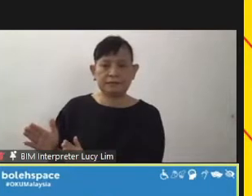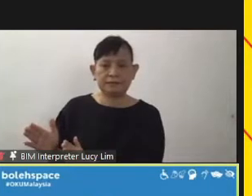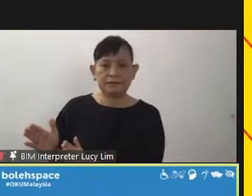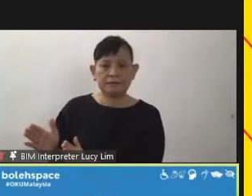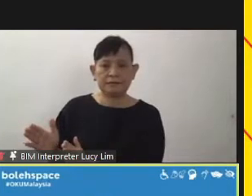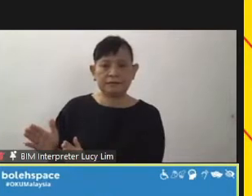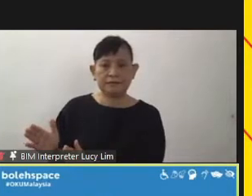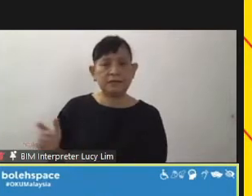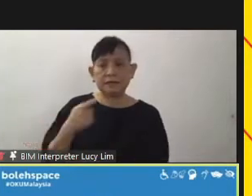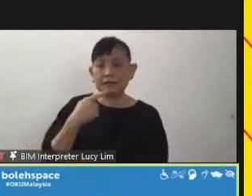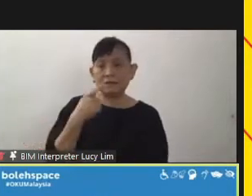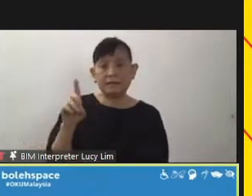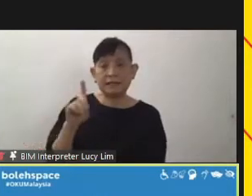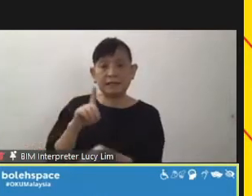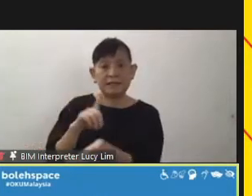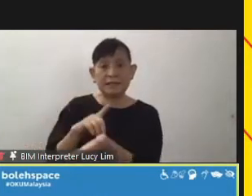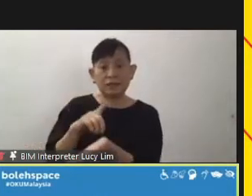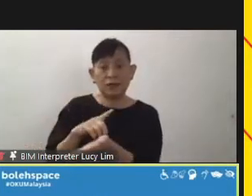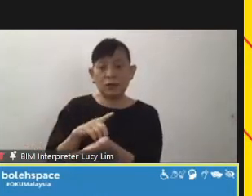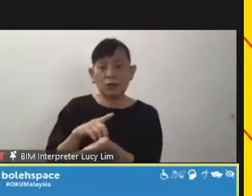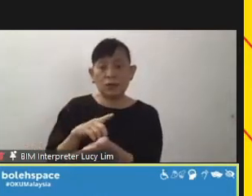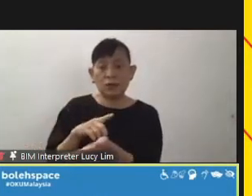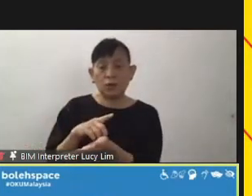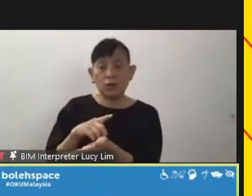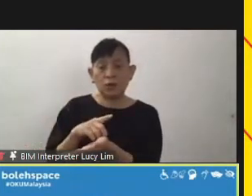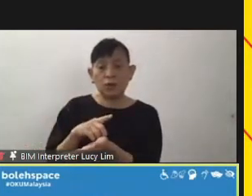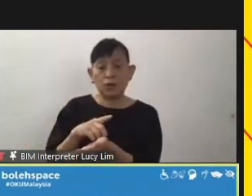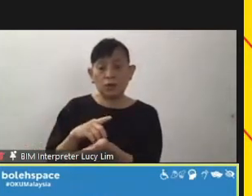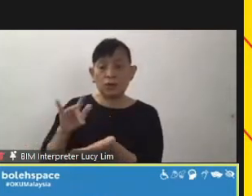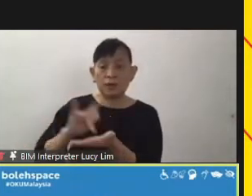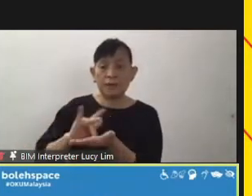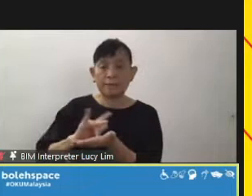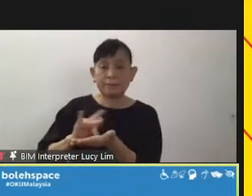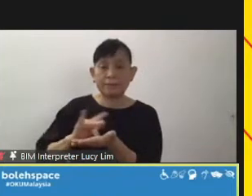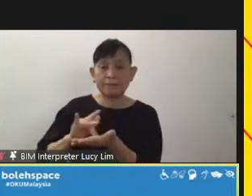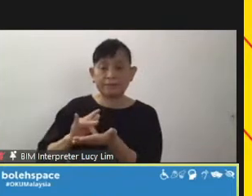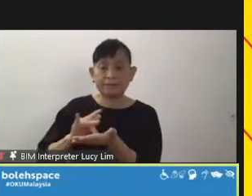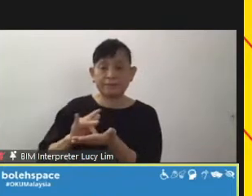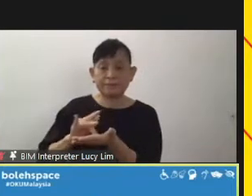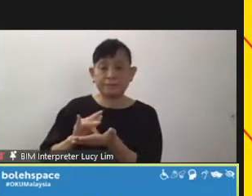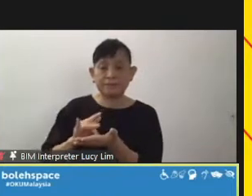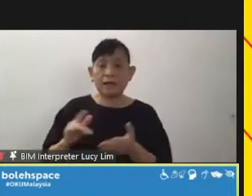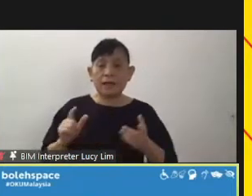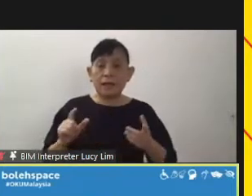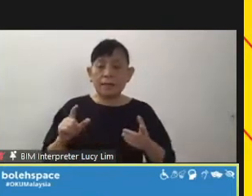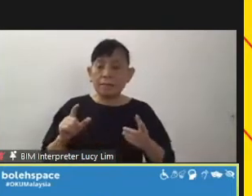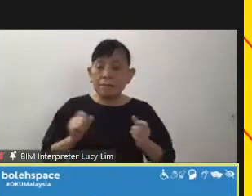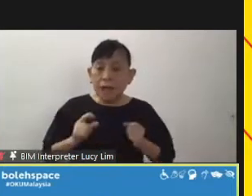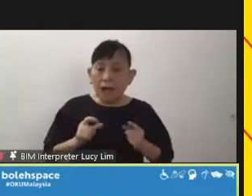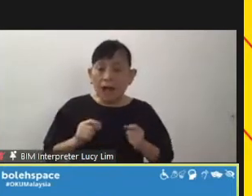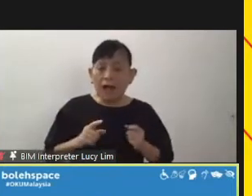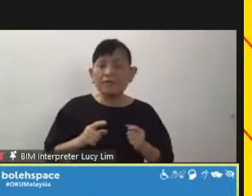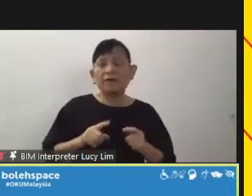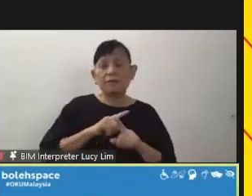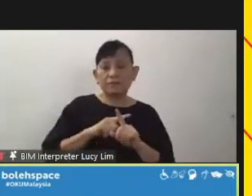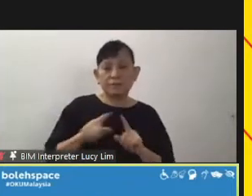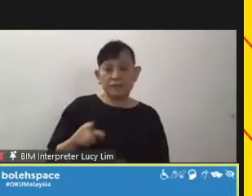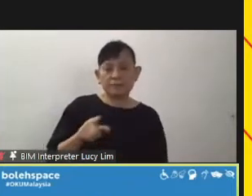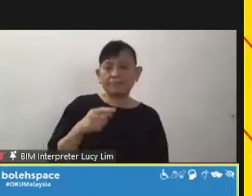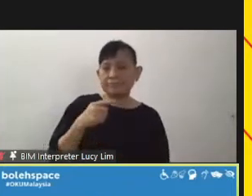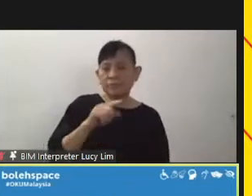the doctors, even if the medical decision is quite private, the doctors refers to the